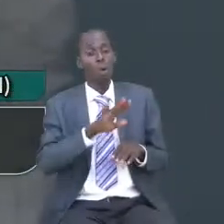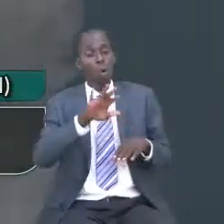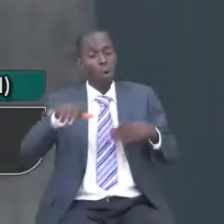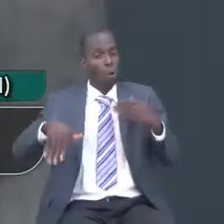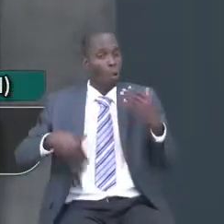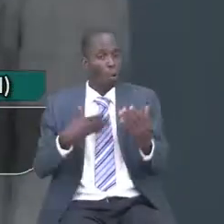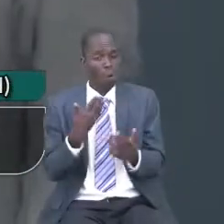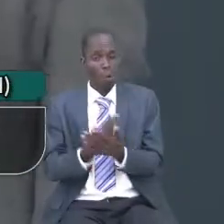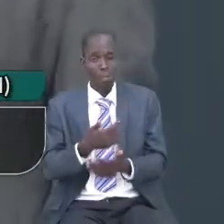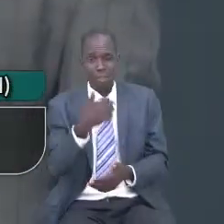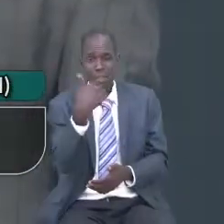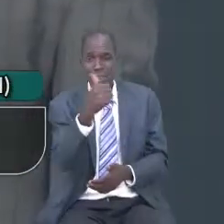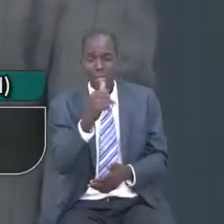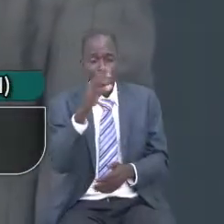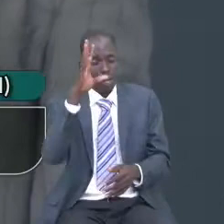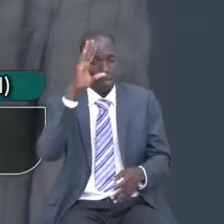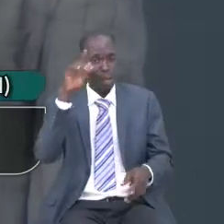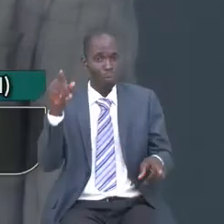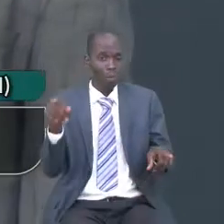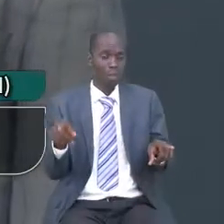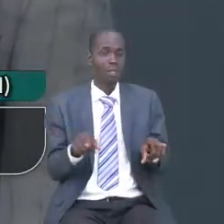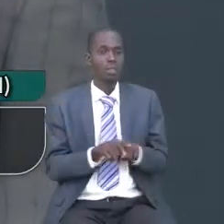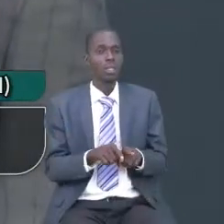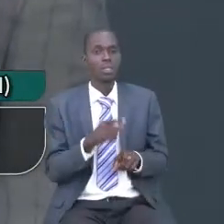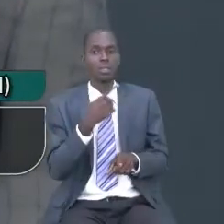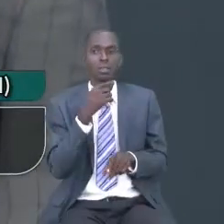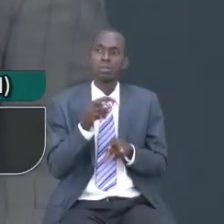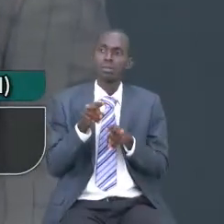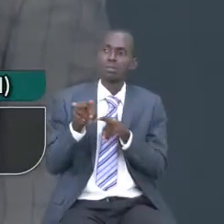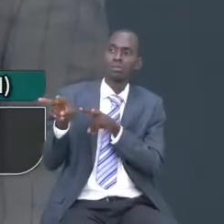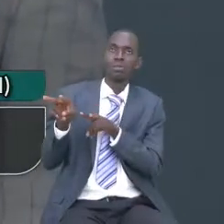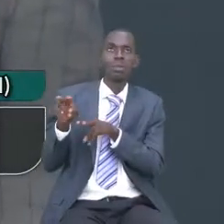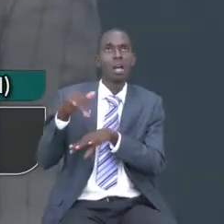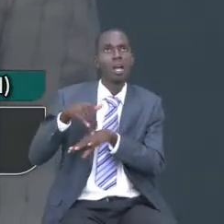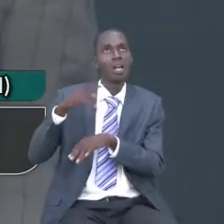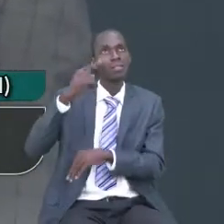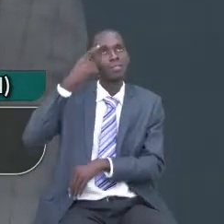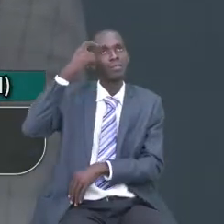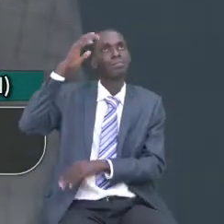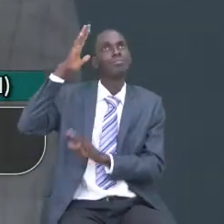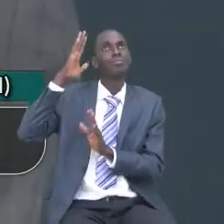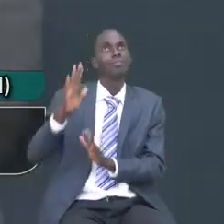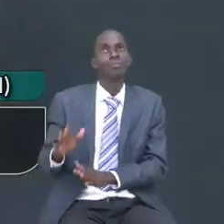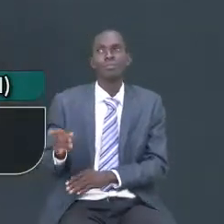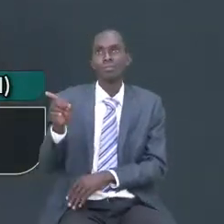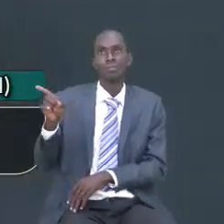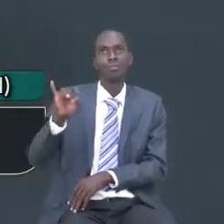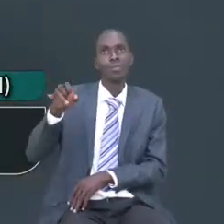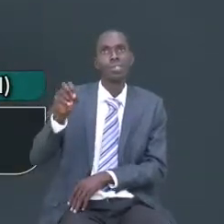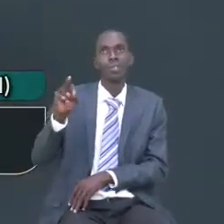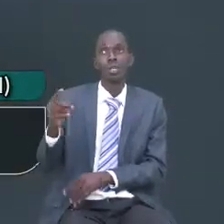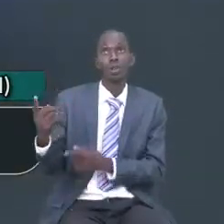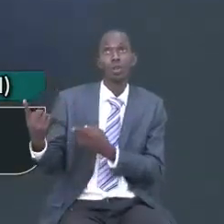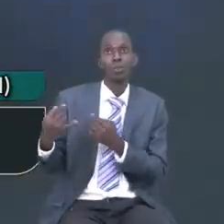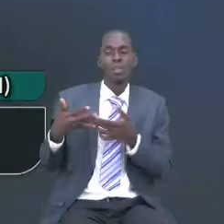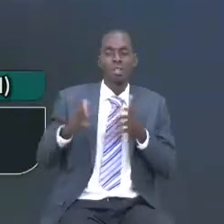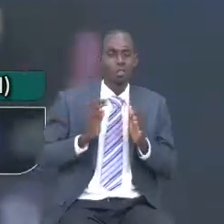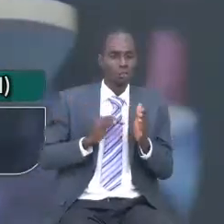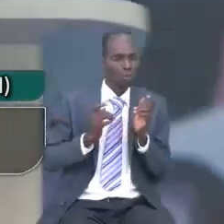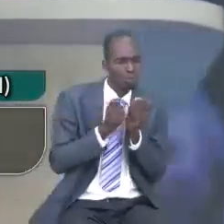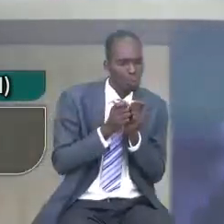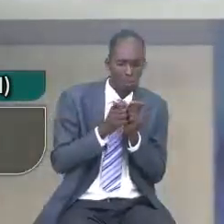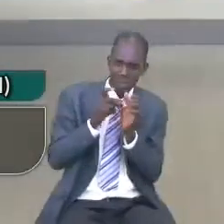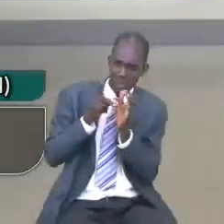of them, they said, here comes the dream. Let us kill him and see what will